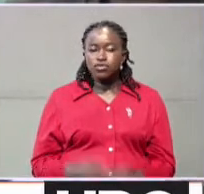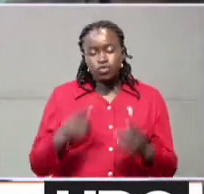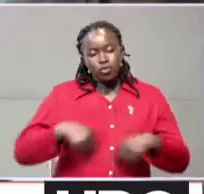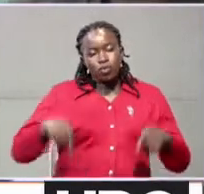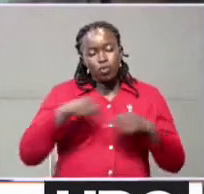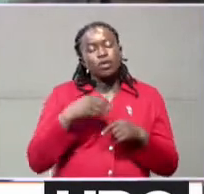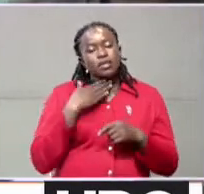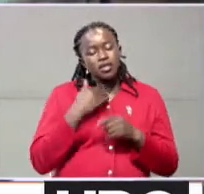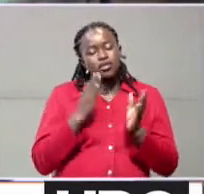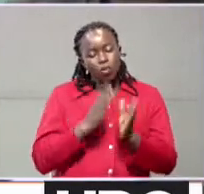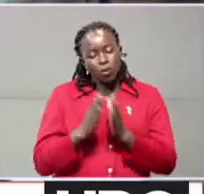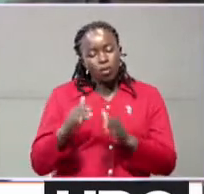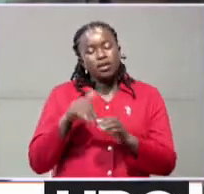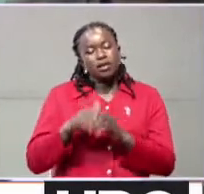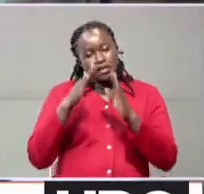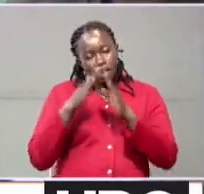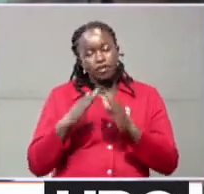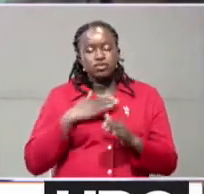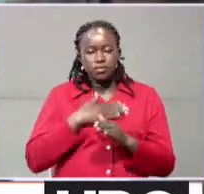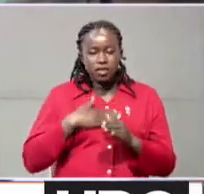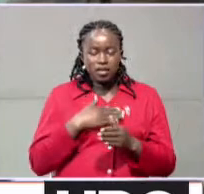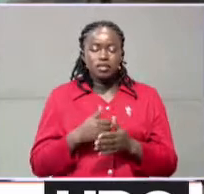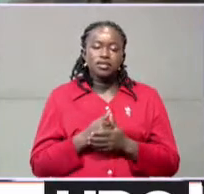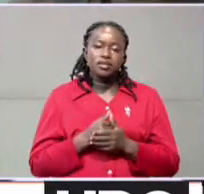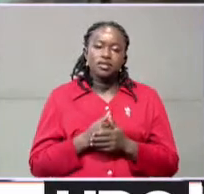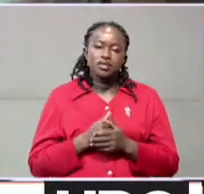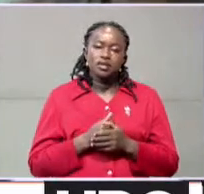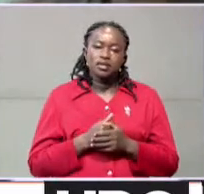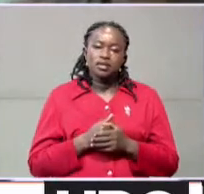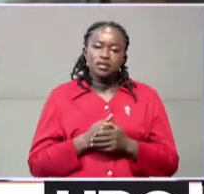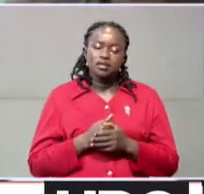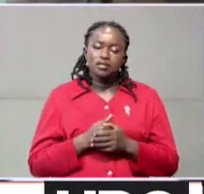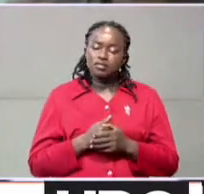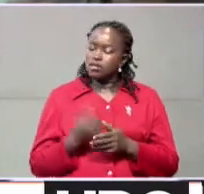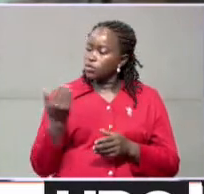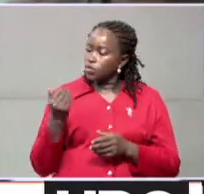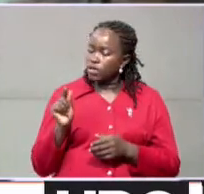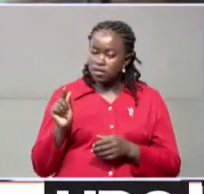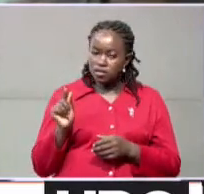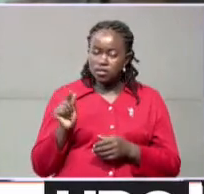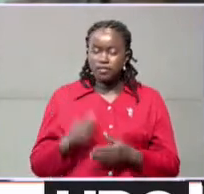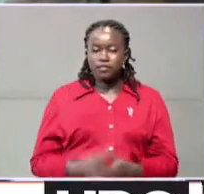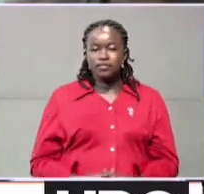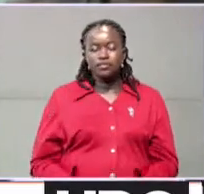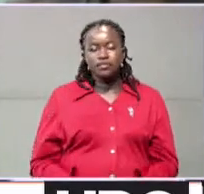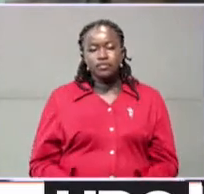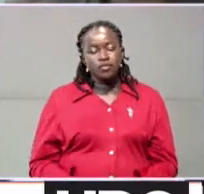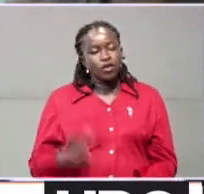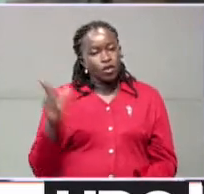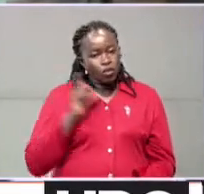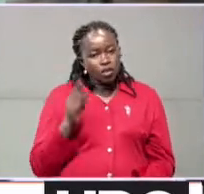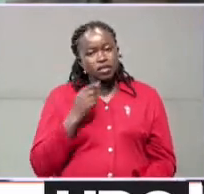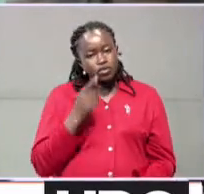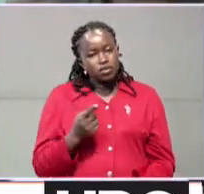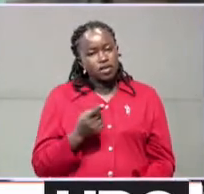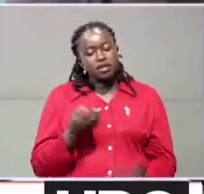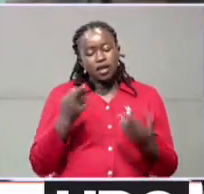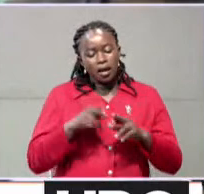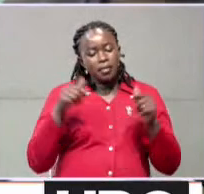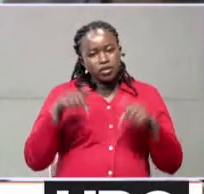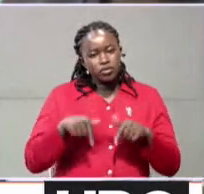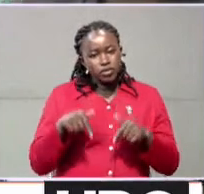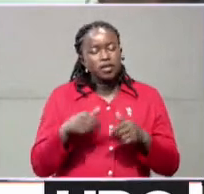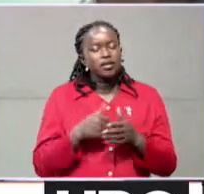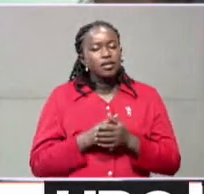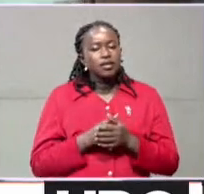house please and and honorable just wait a minute correct you said it has happened today